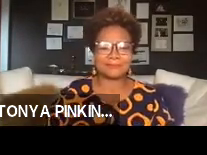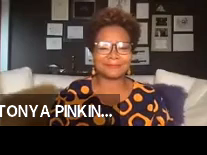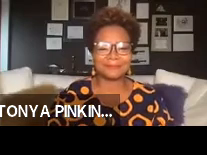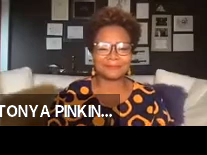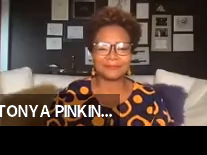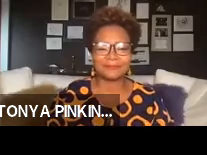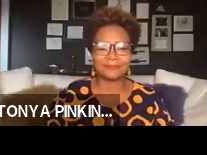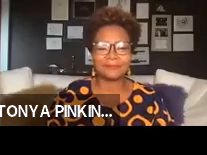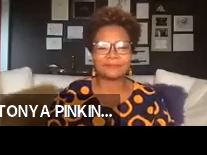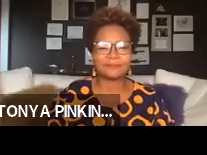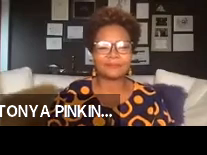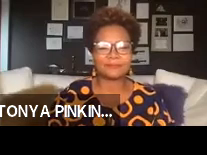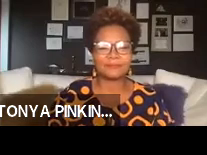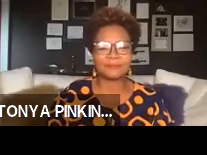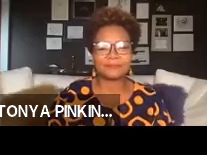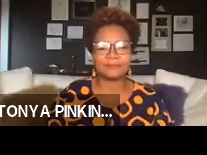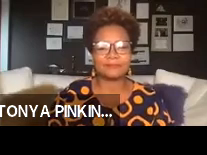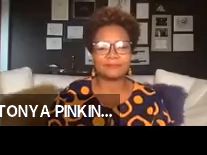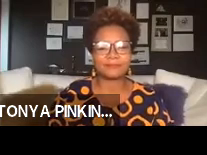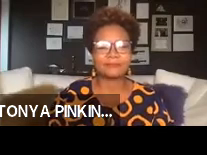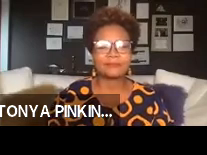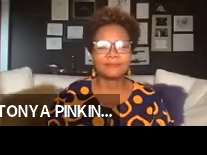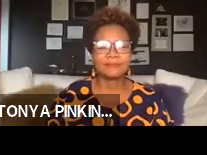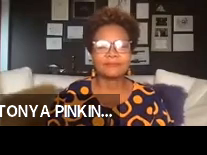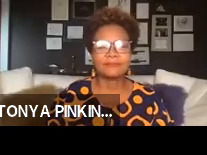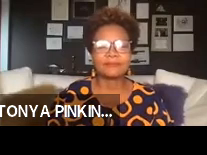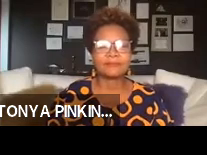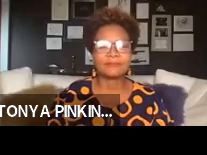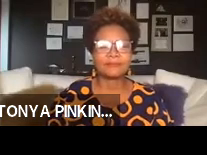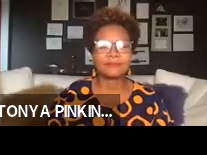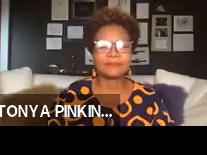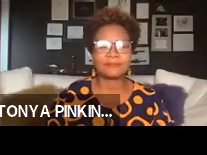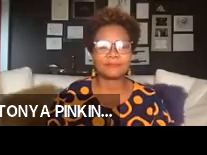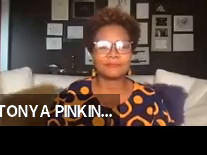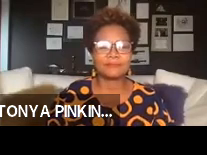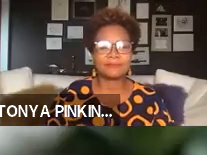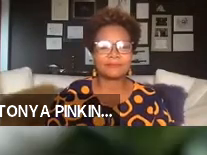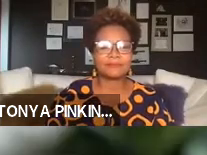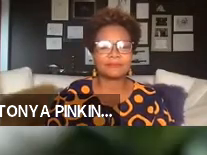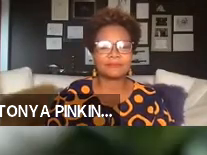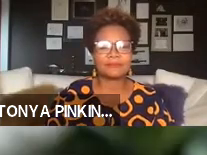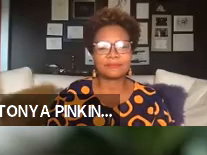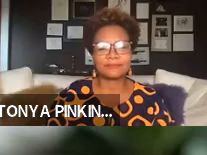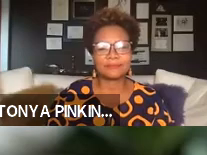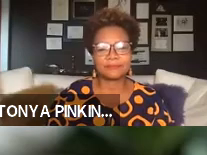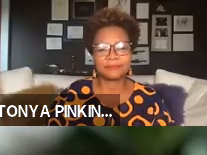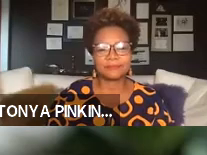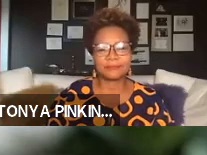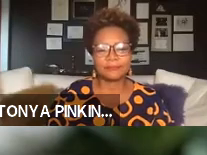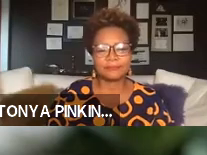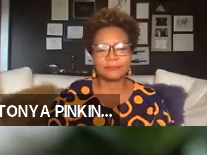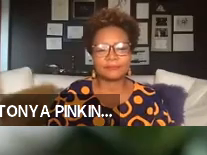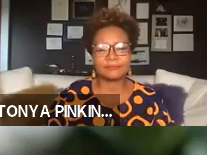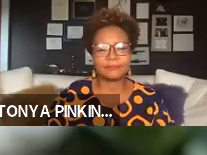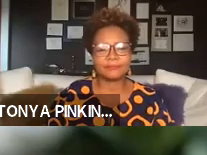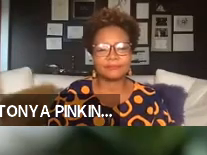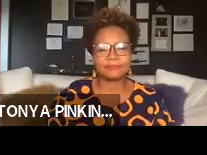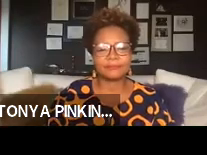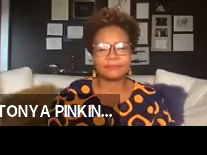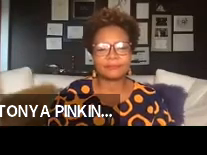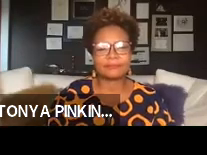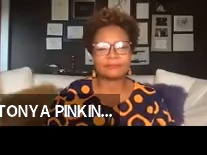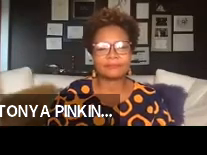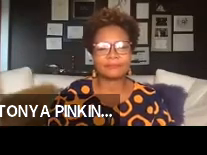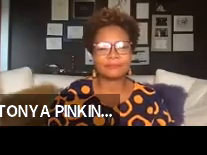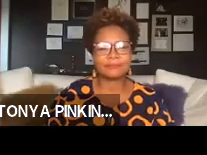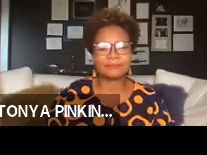not allow the powers that be to pin stuff on my son, the new Black kid. But this kid's mother